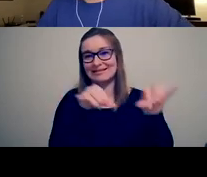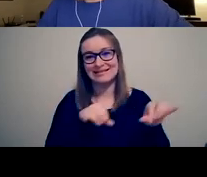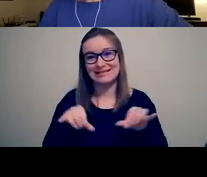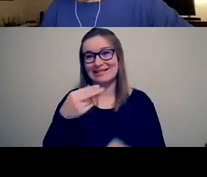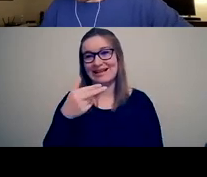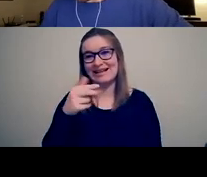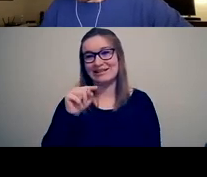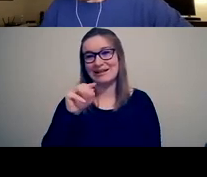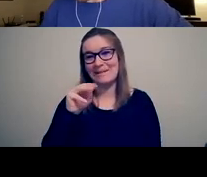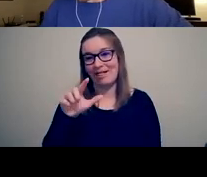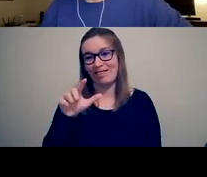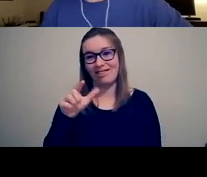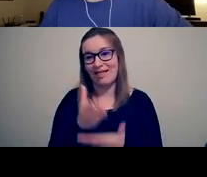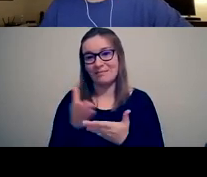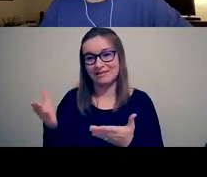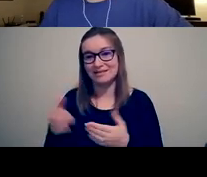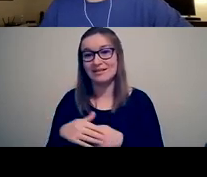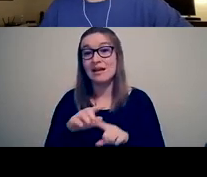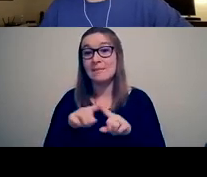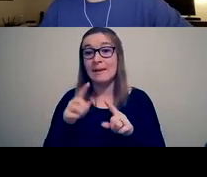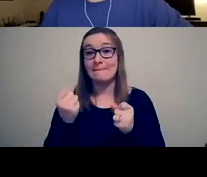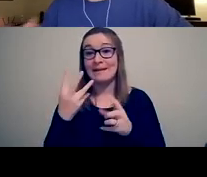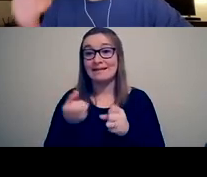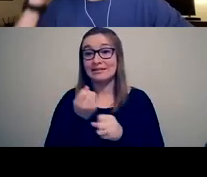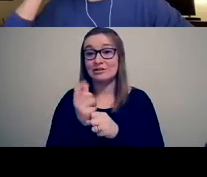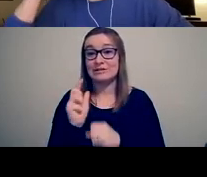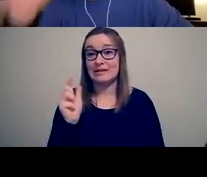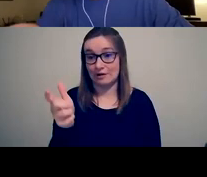elements. But yeah, years later,